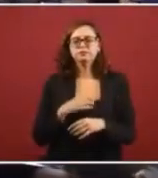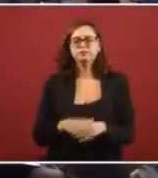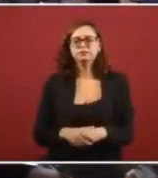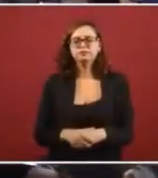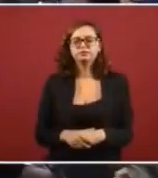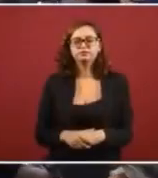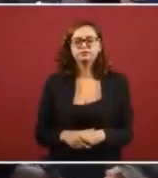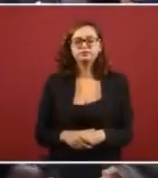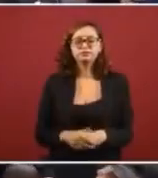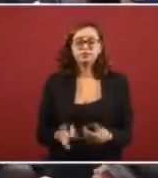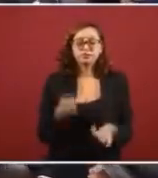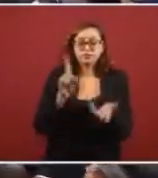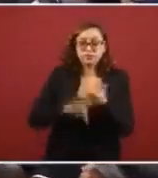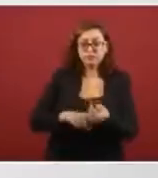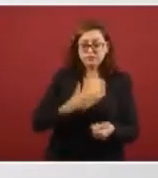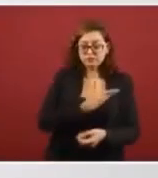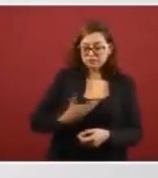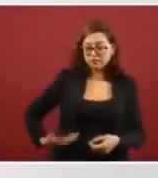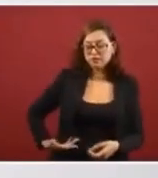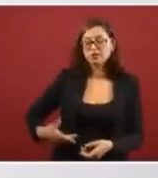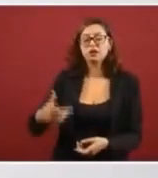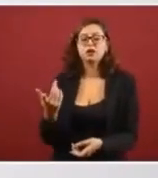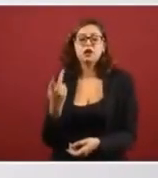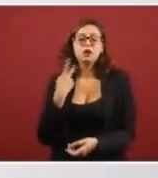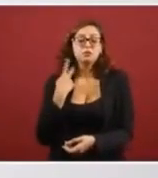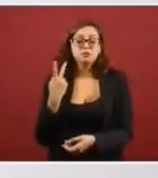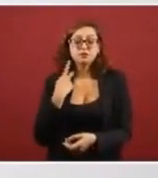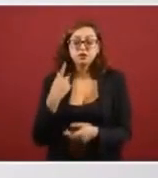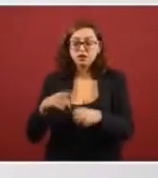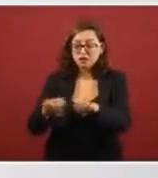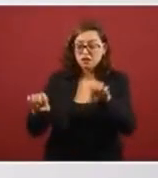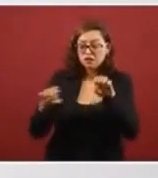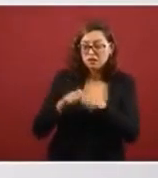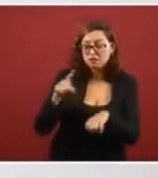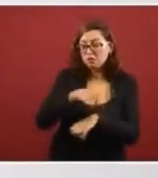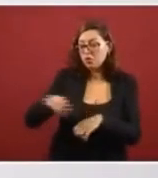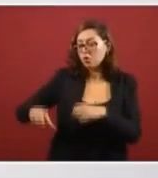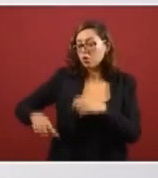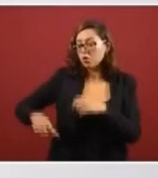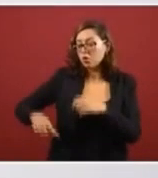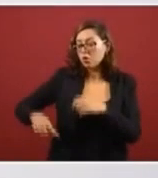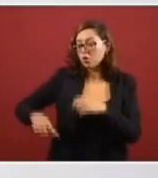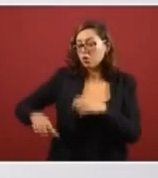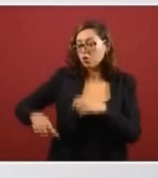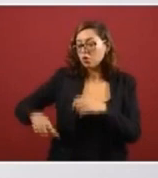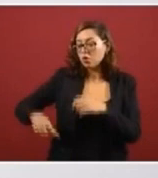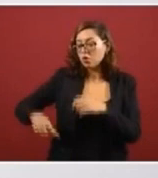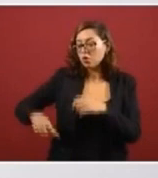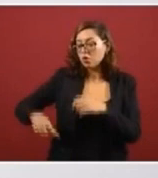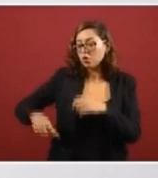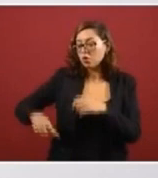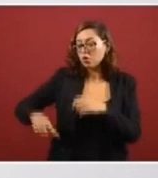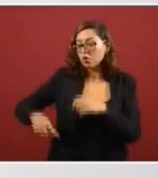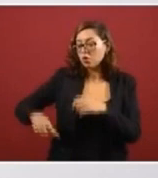the power executive have have